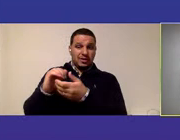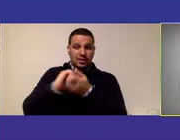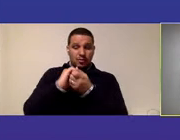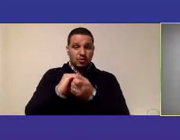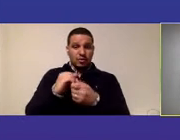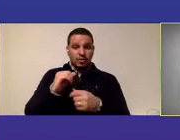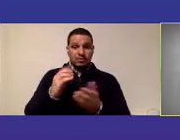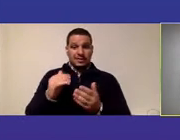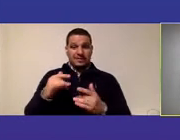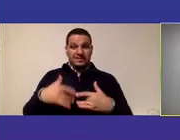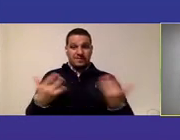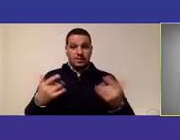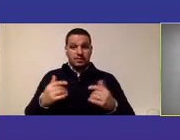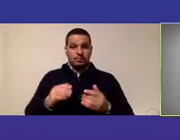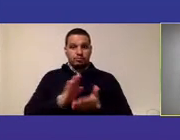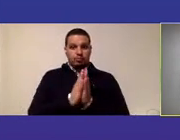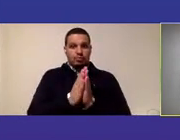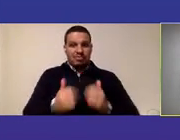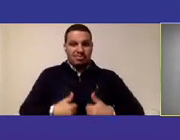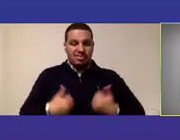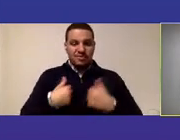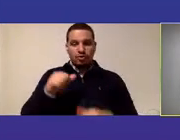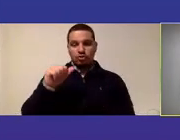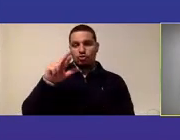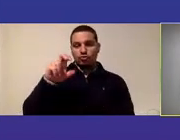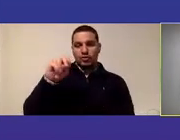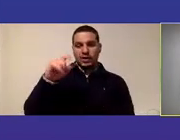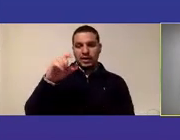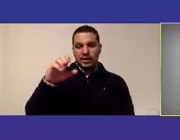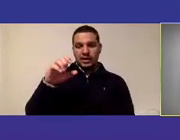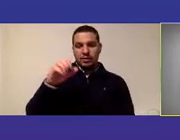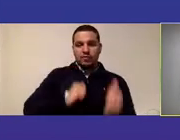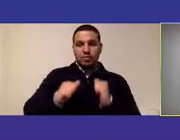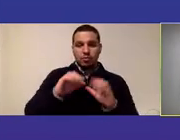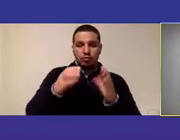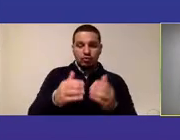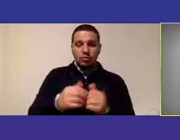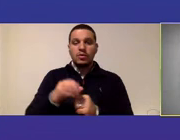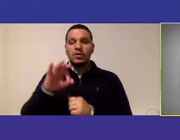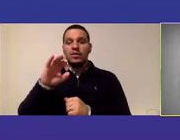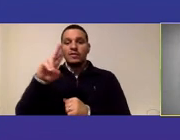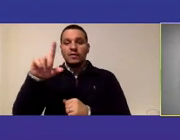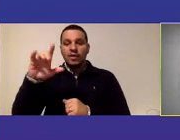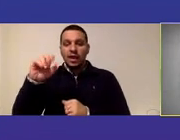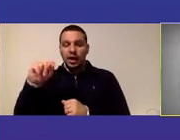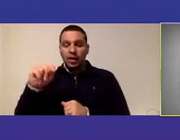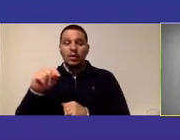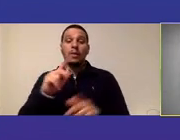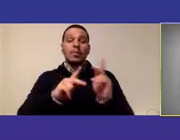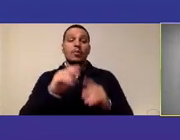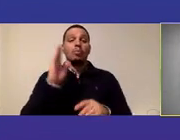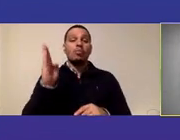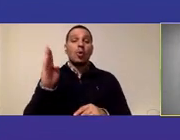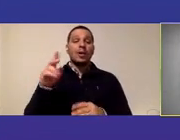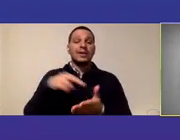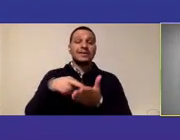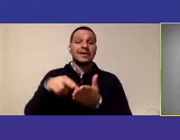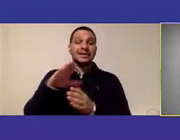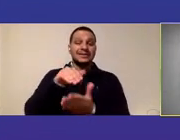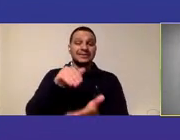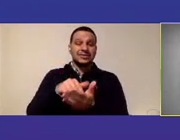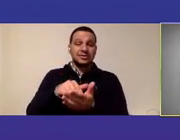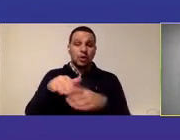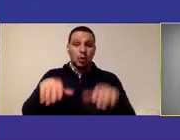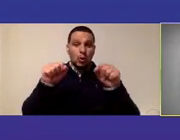to life, including Renegade Performance Group, Full Out Creative, and the folks at Broadway Dance Center who are hosting our team